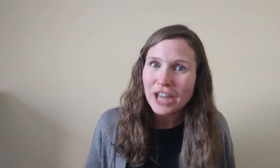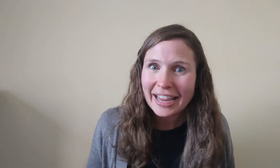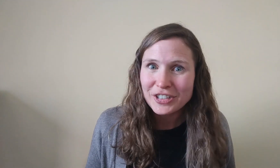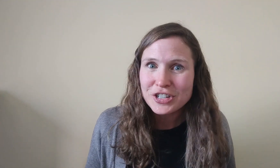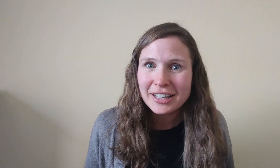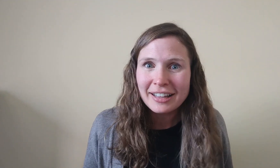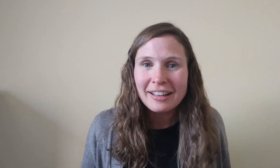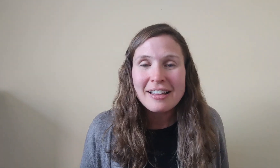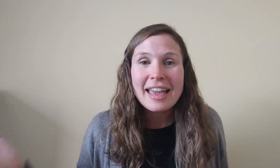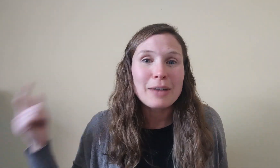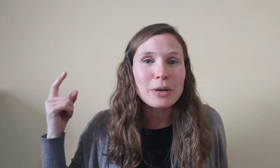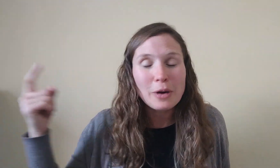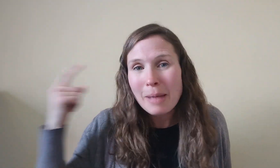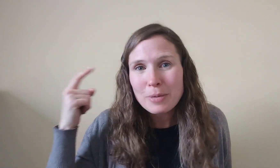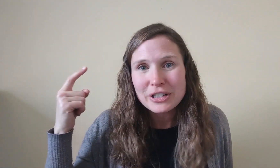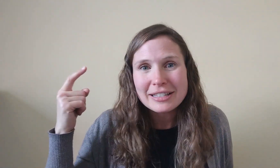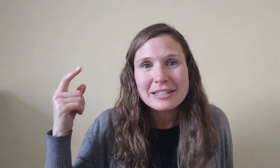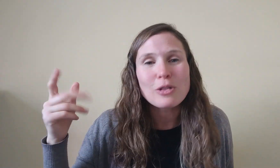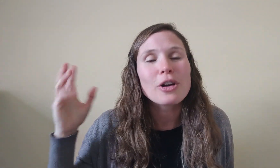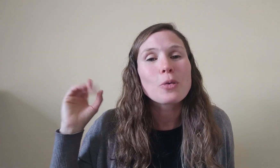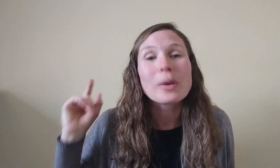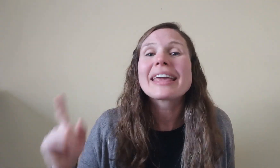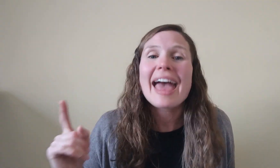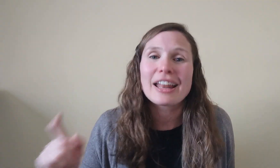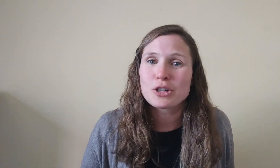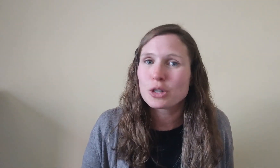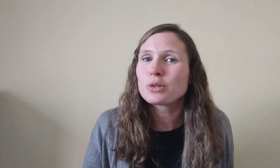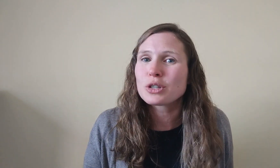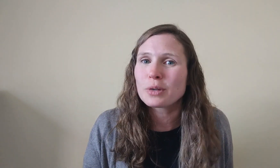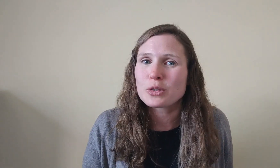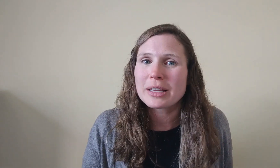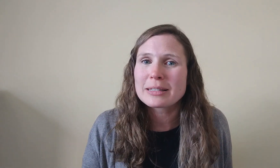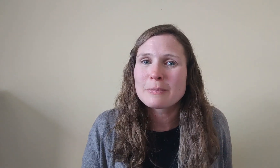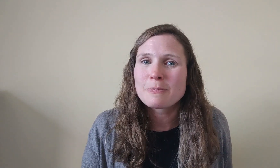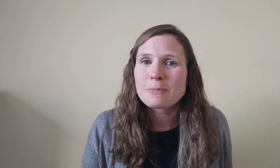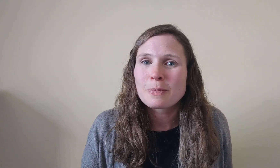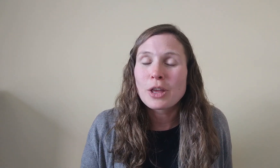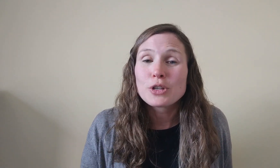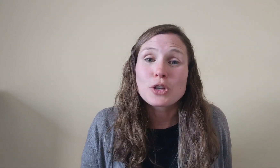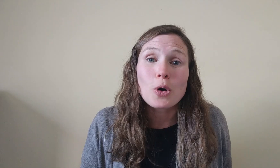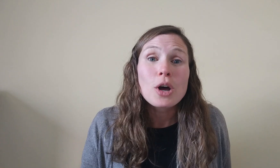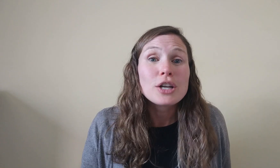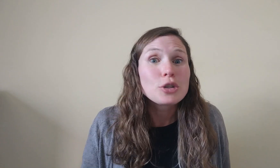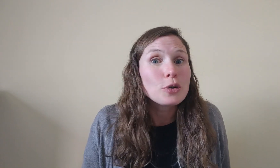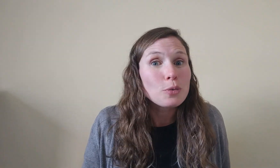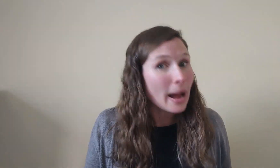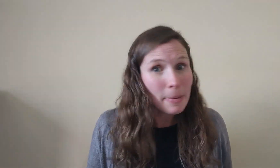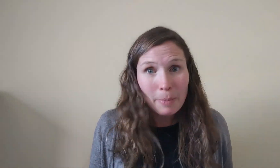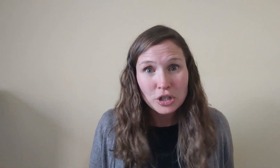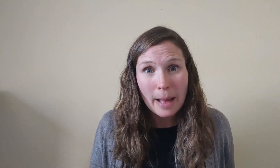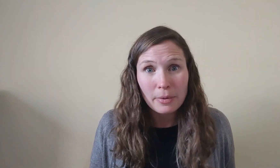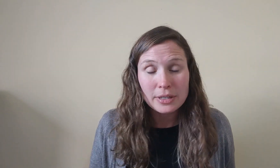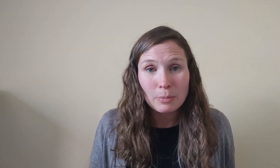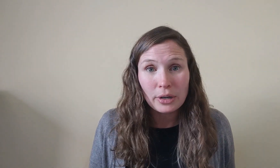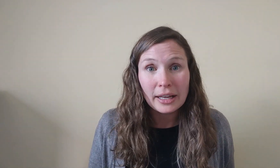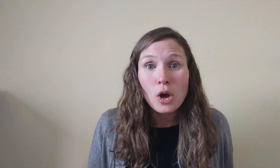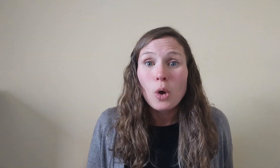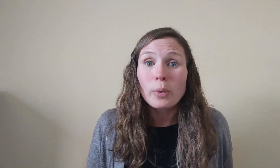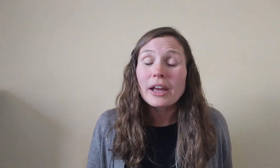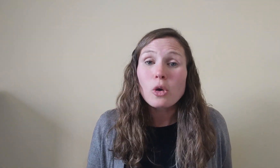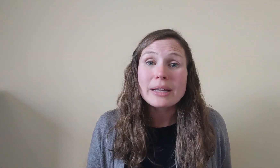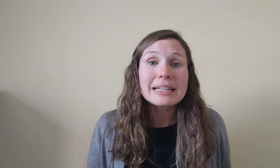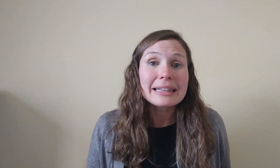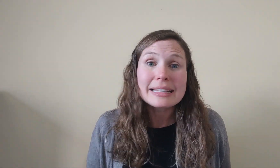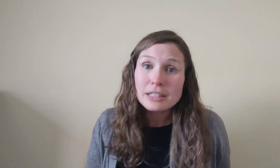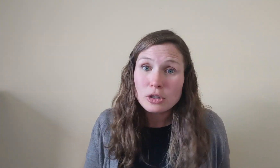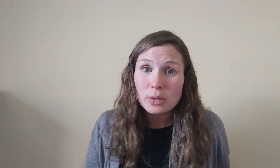has not changed. And when we remember Jesus is Lord, we can choose to rejoice. So to wrap up our chapel this morning,